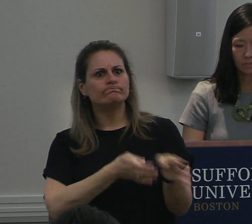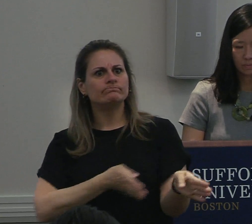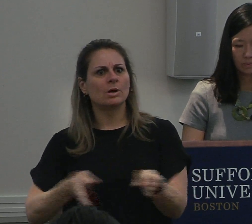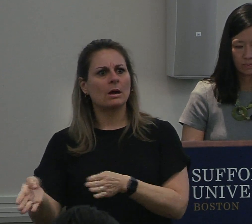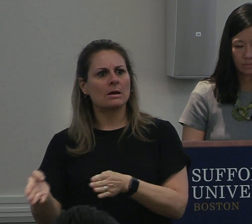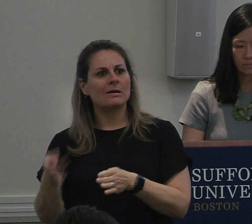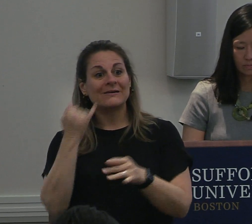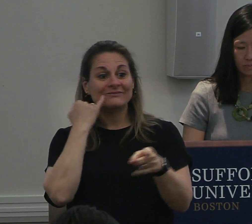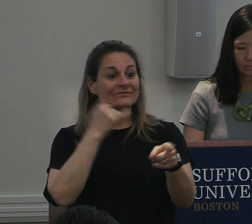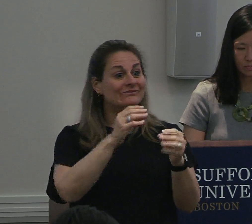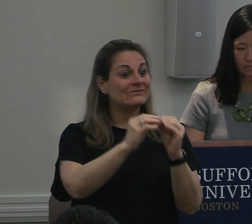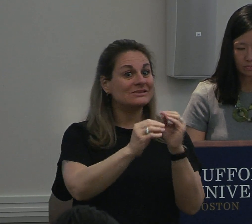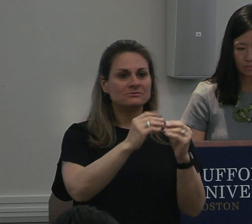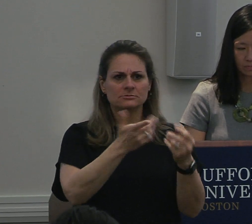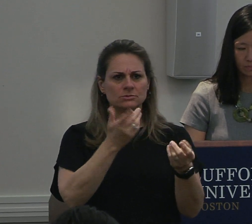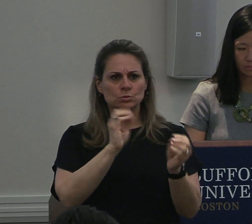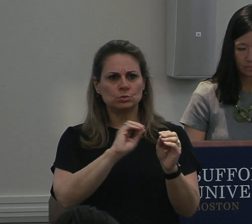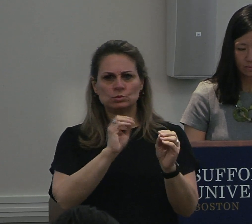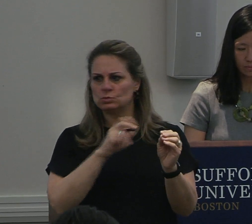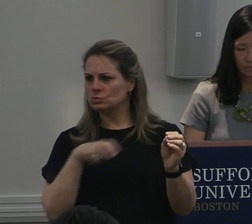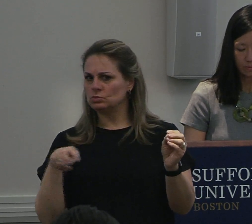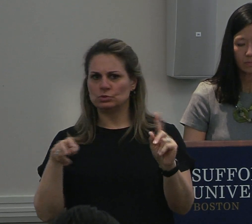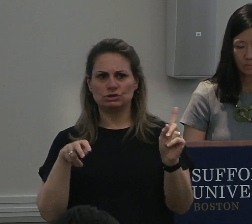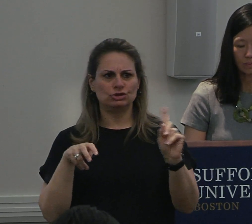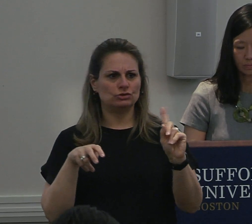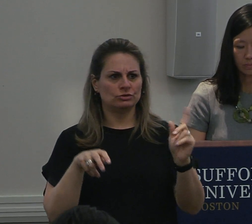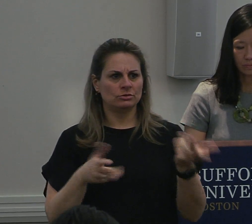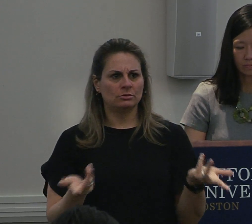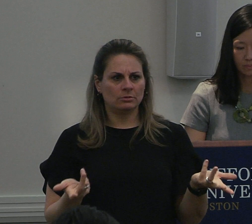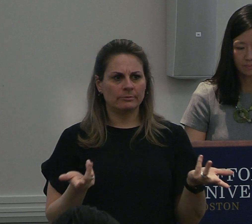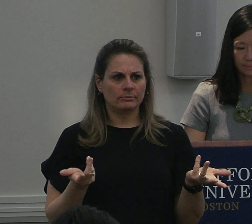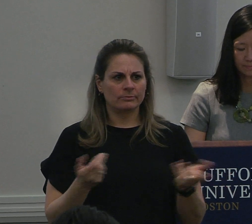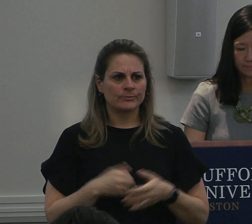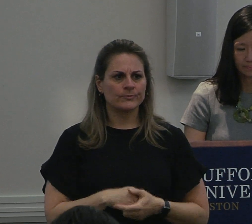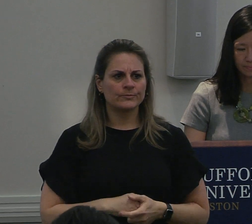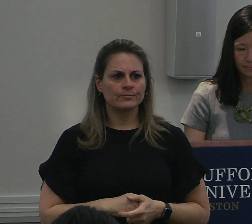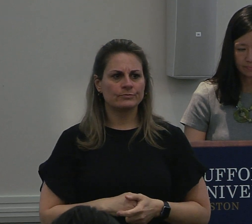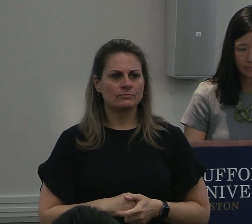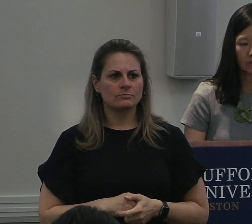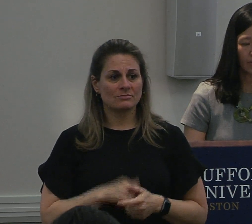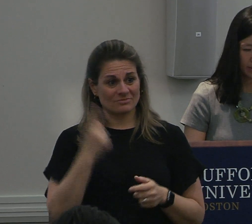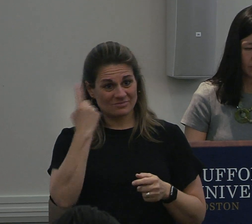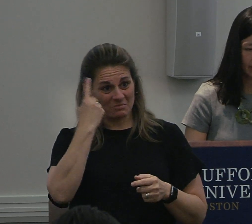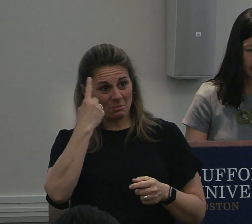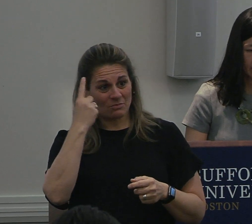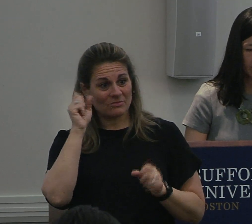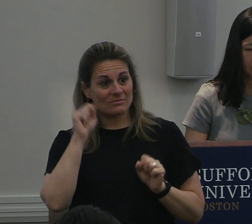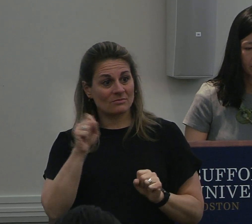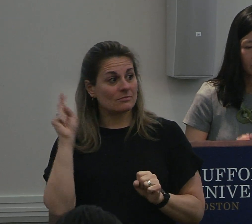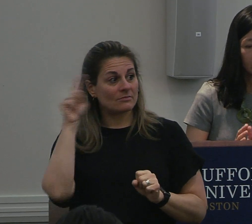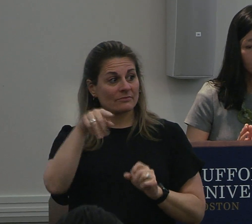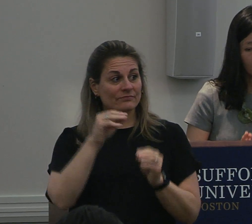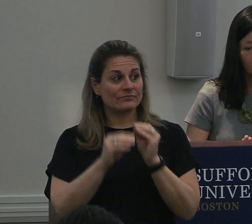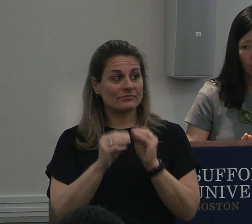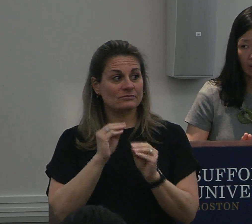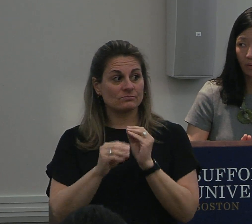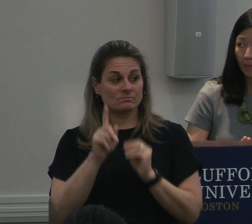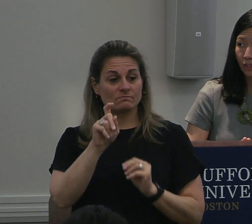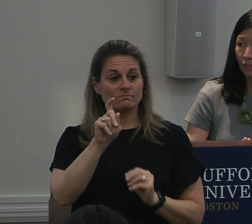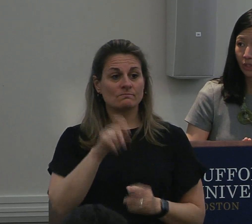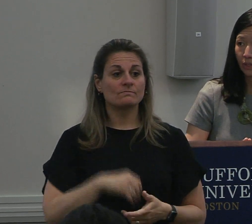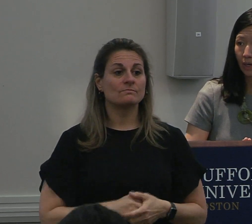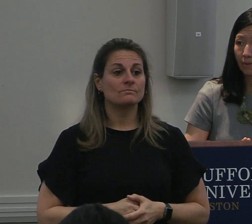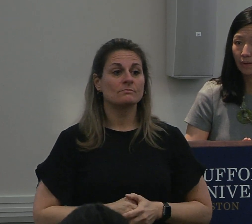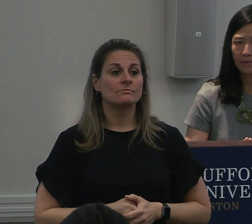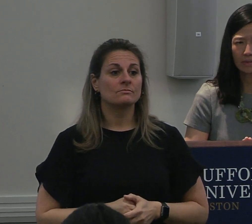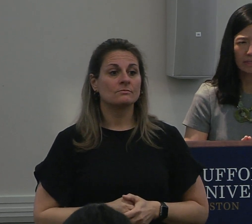address this. So I was wondering if someone can do anything about it. Great. Okay. So I will